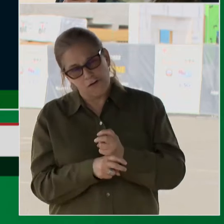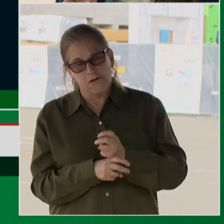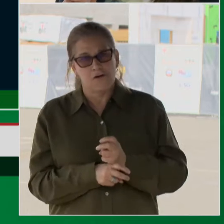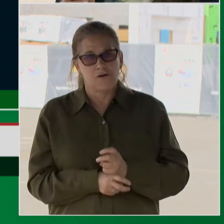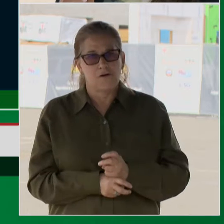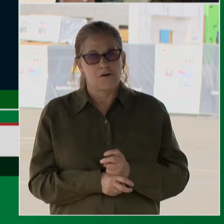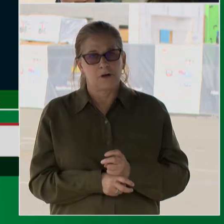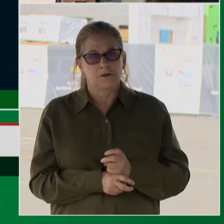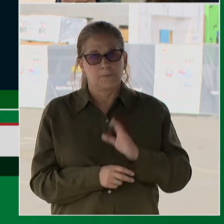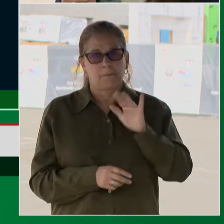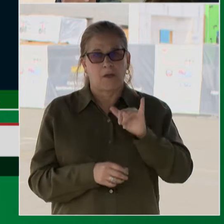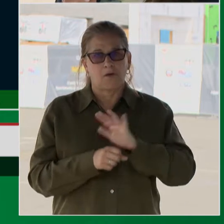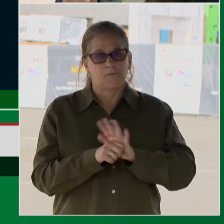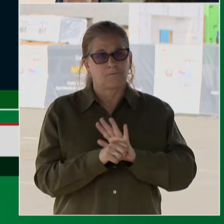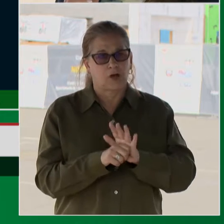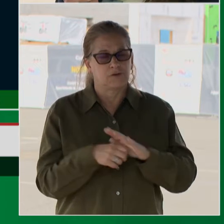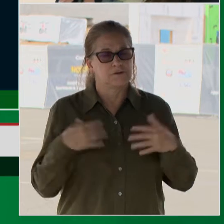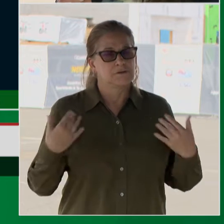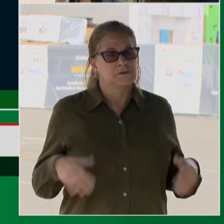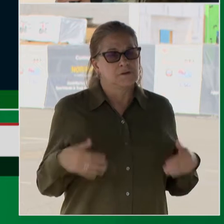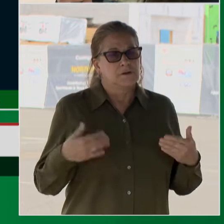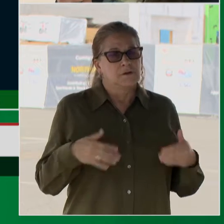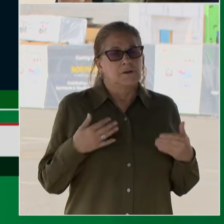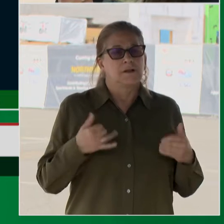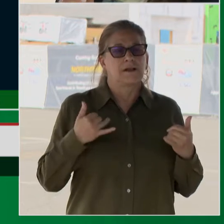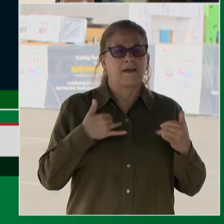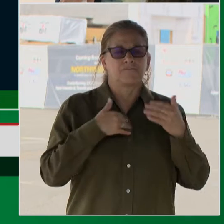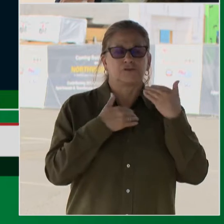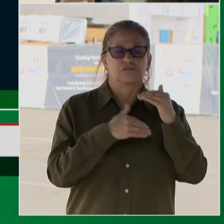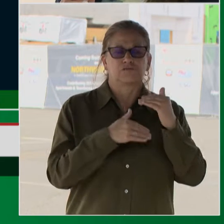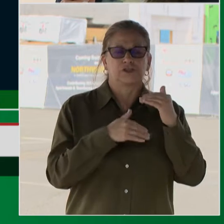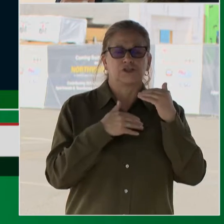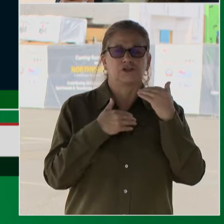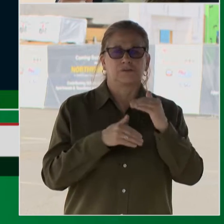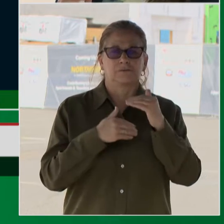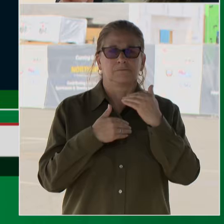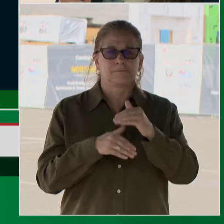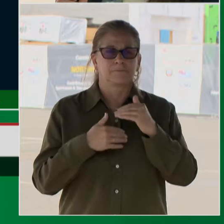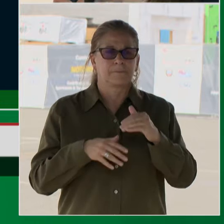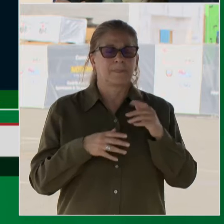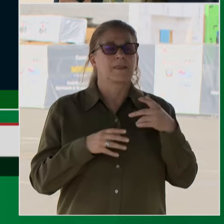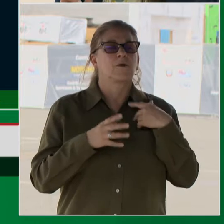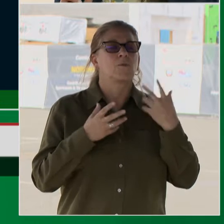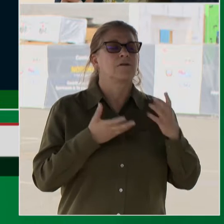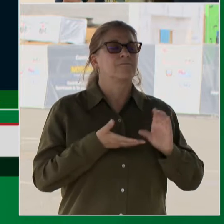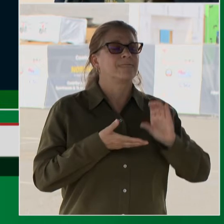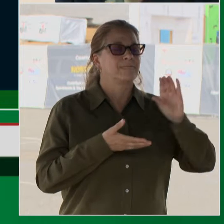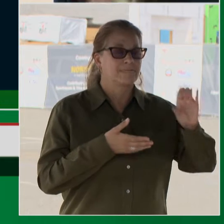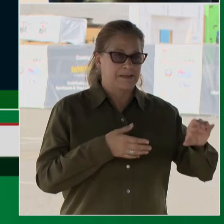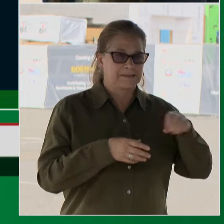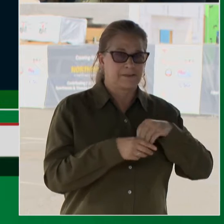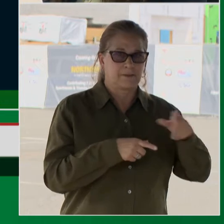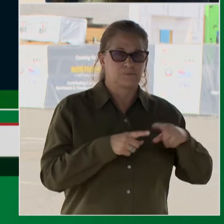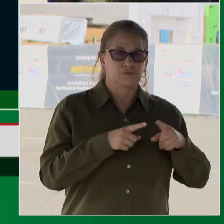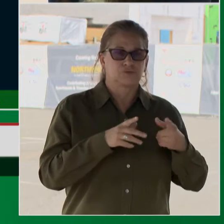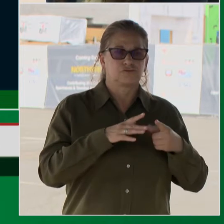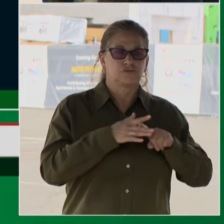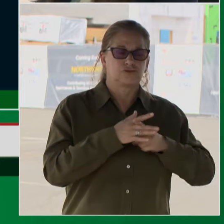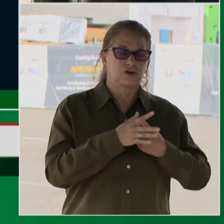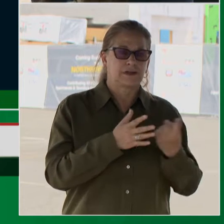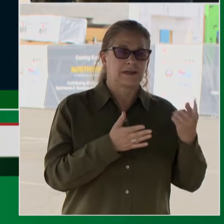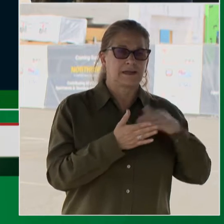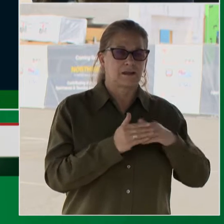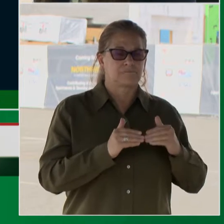to operating and public health safety. And then the last big area is growth.